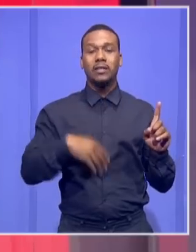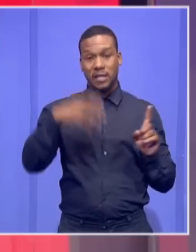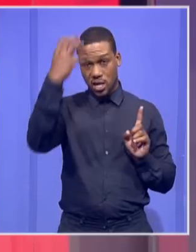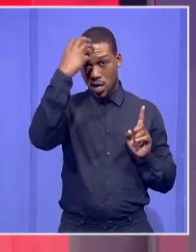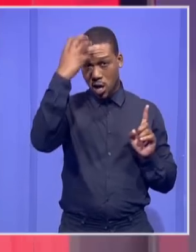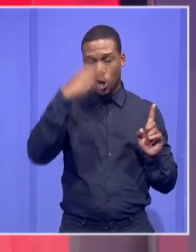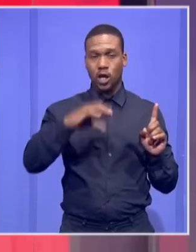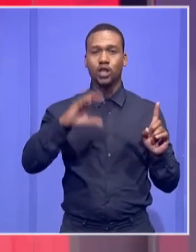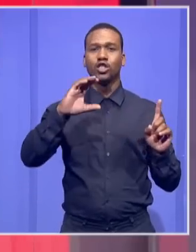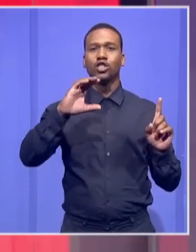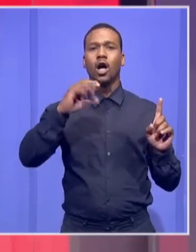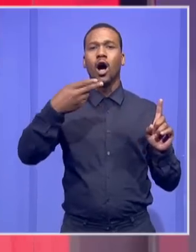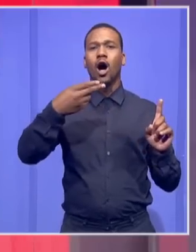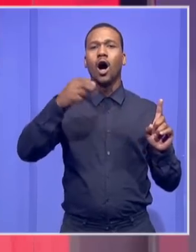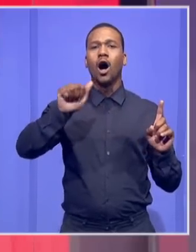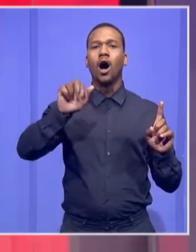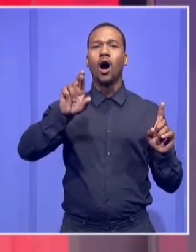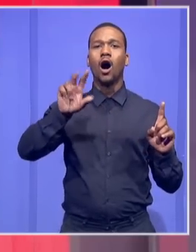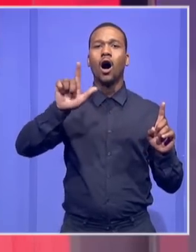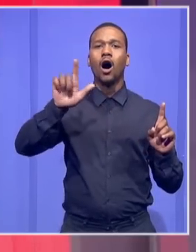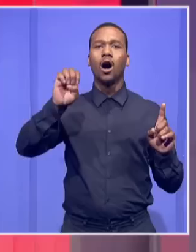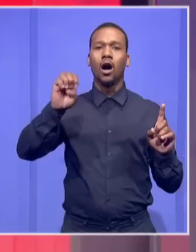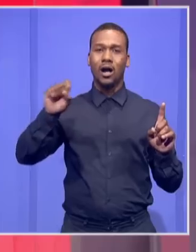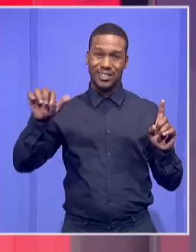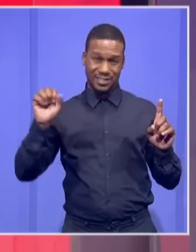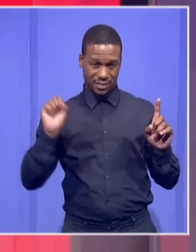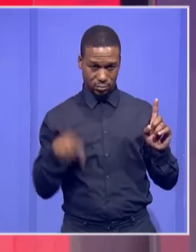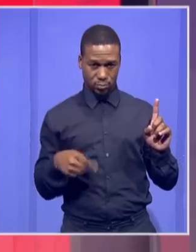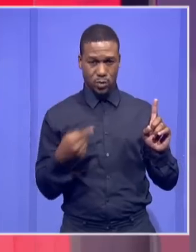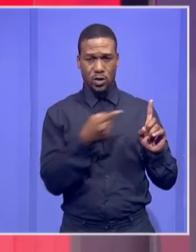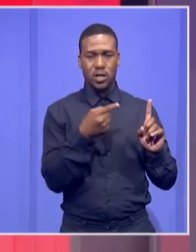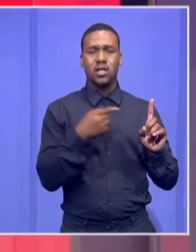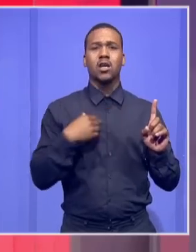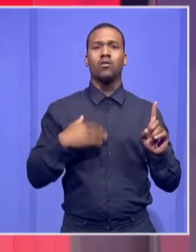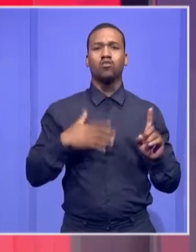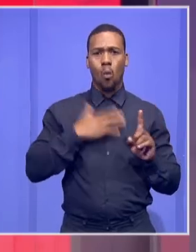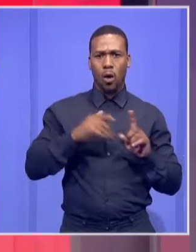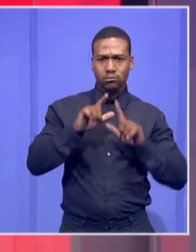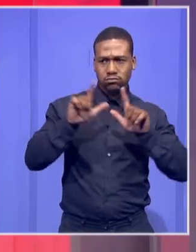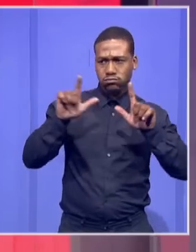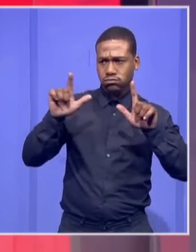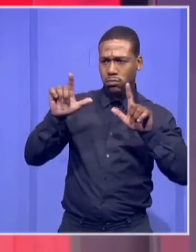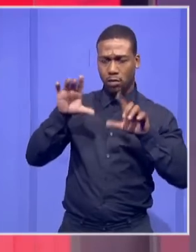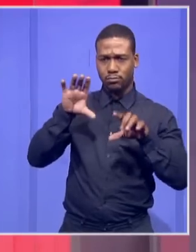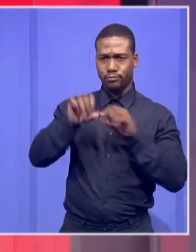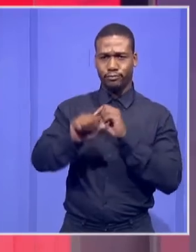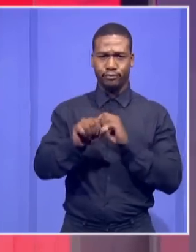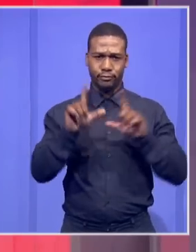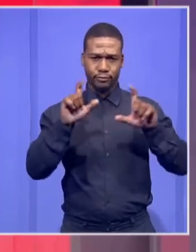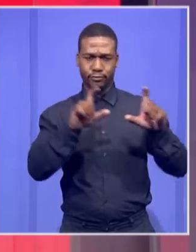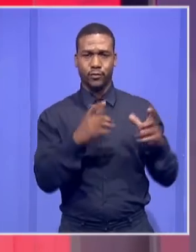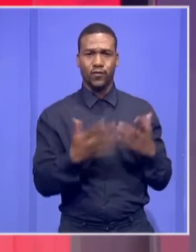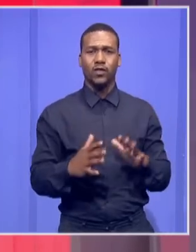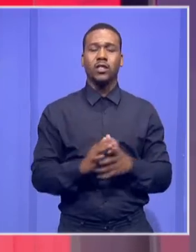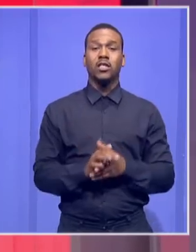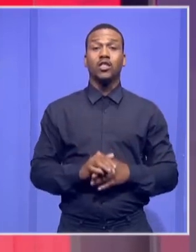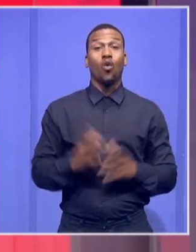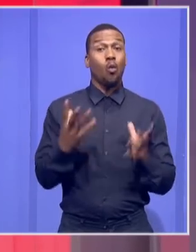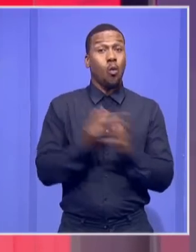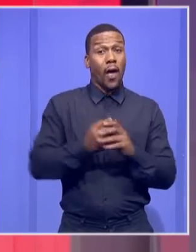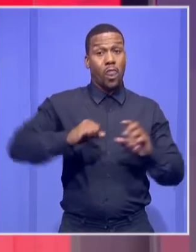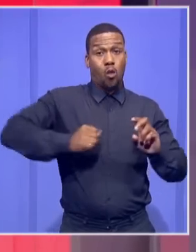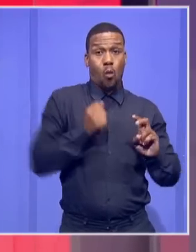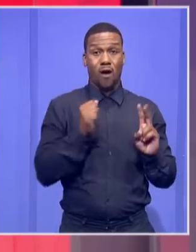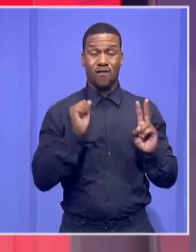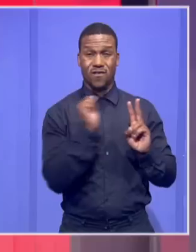days, hoping to catch a glimpse of the king himself, as well as the Queen Consort Camilla, who will also